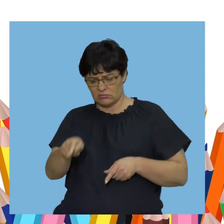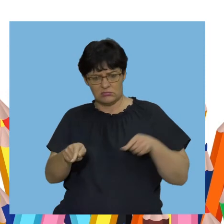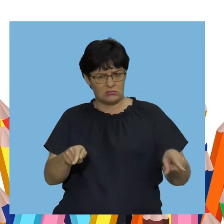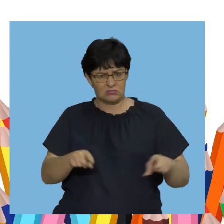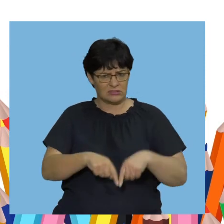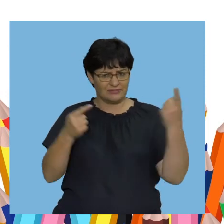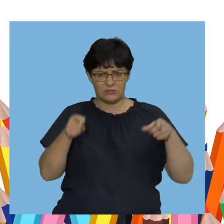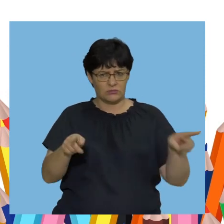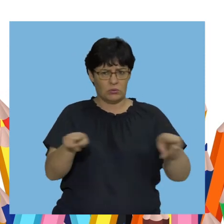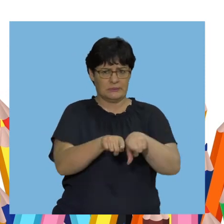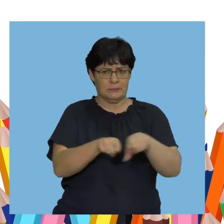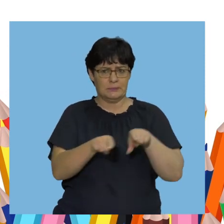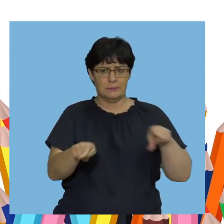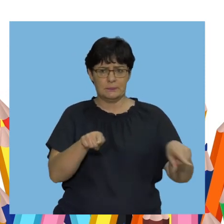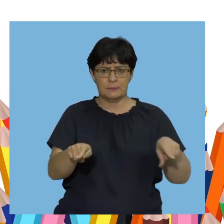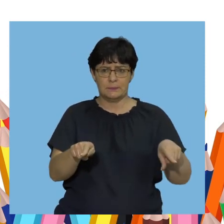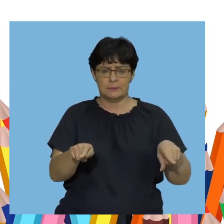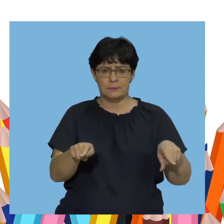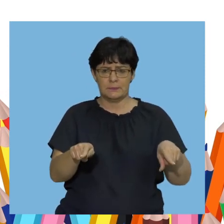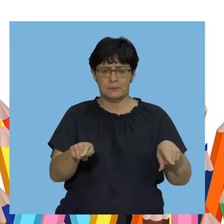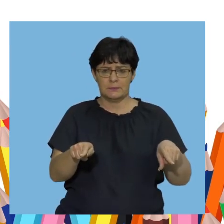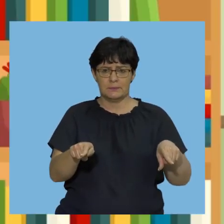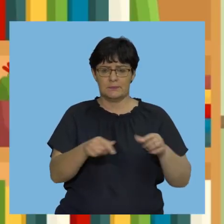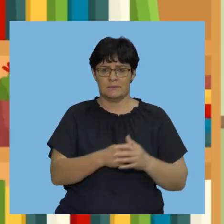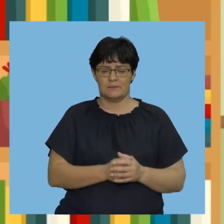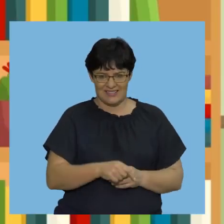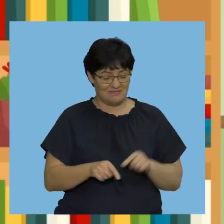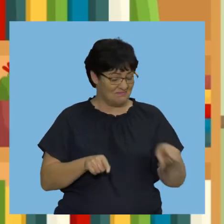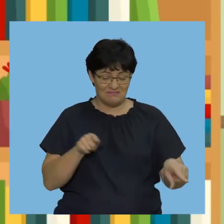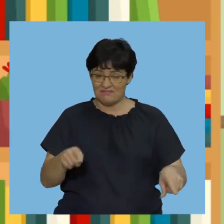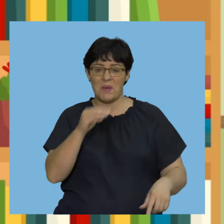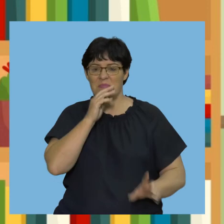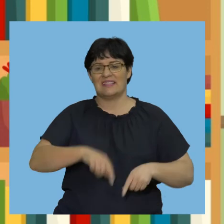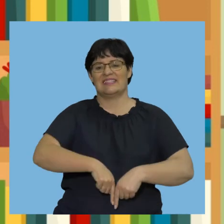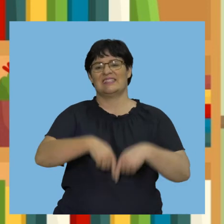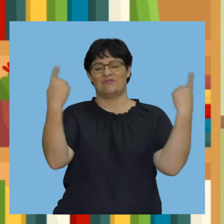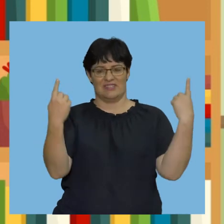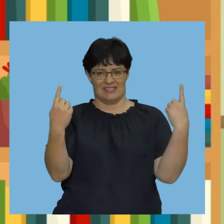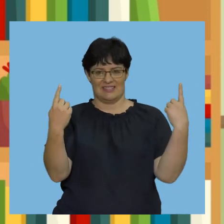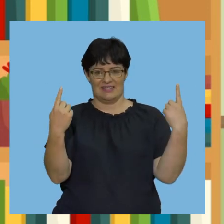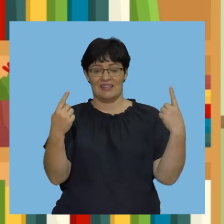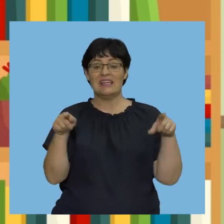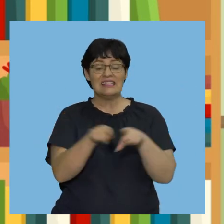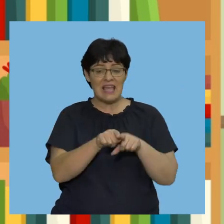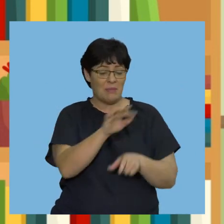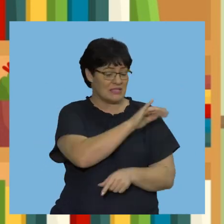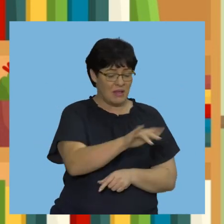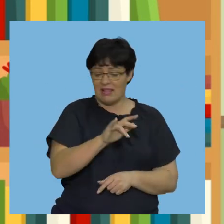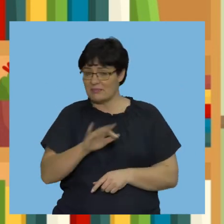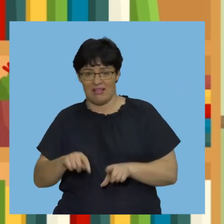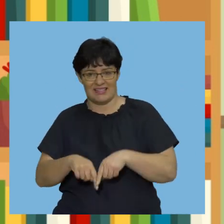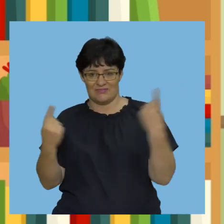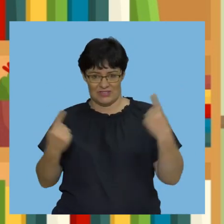second sentence? They mean different things. You're right. They mean different things, and they are also